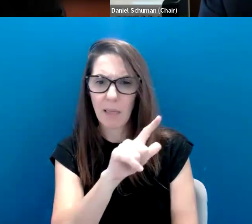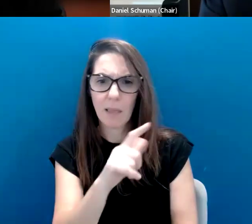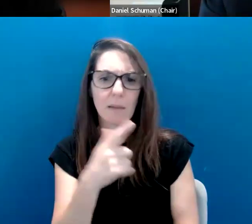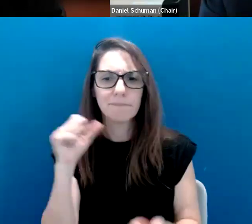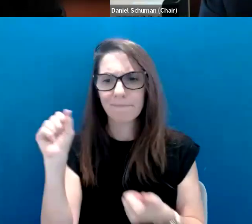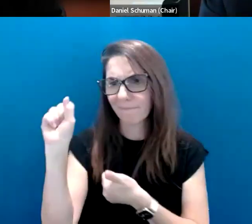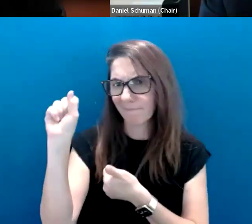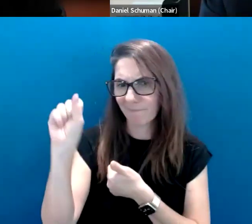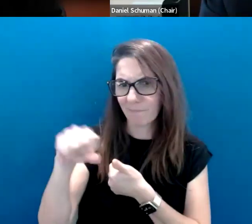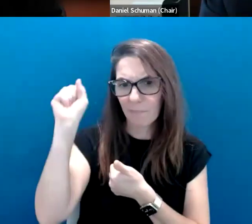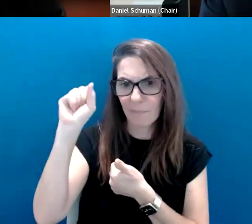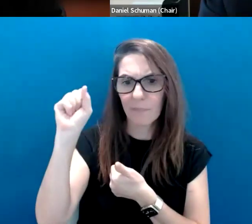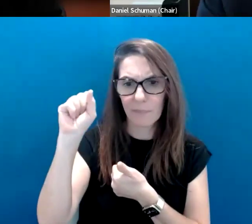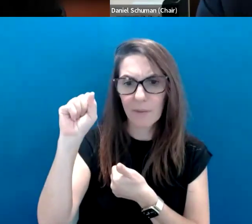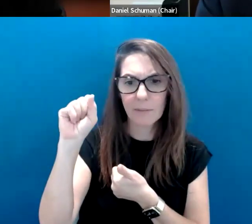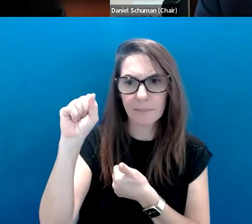Yes, Adeodutola.